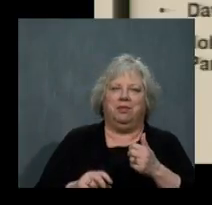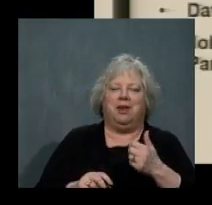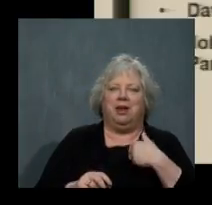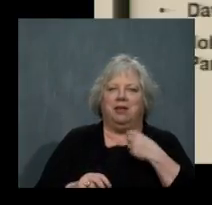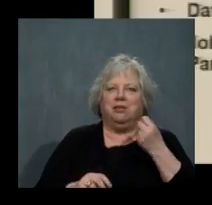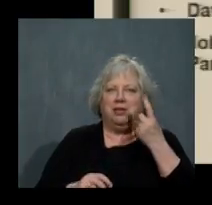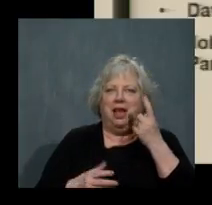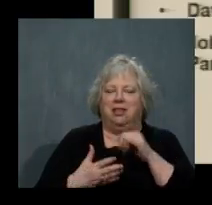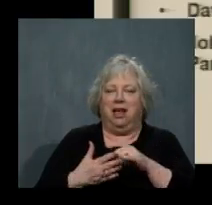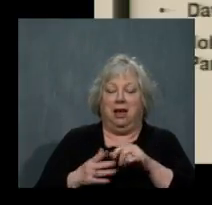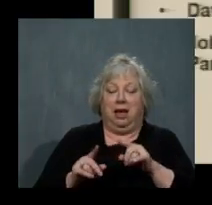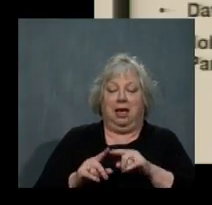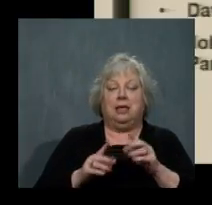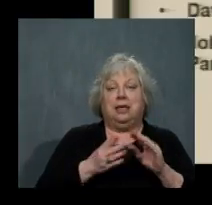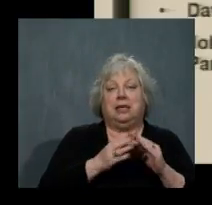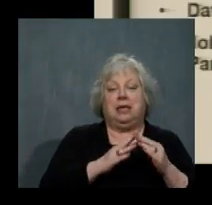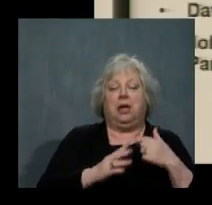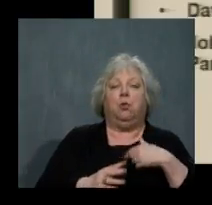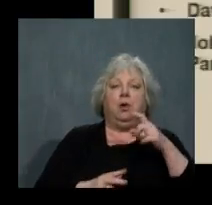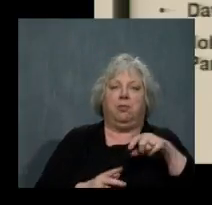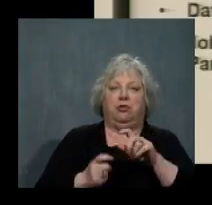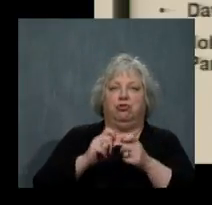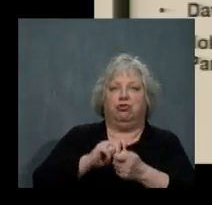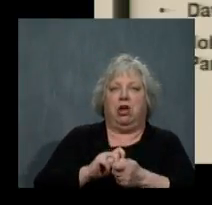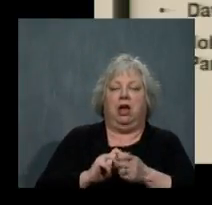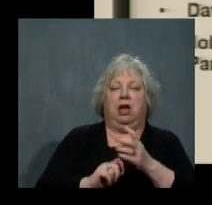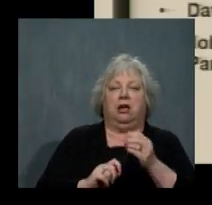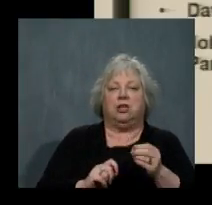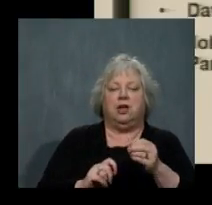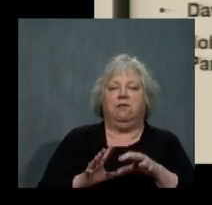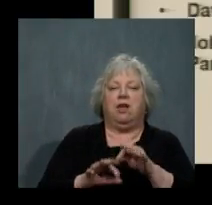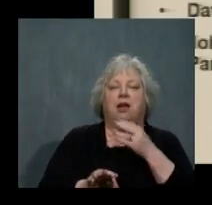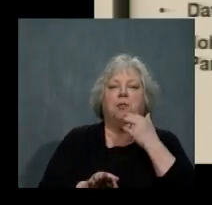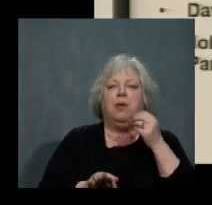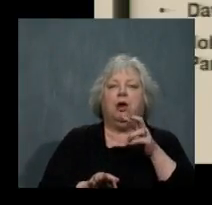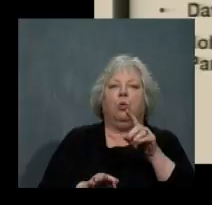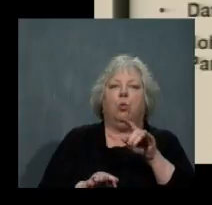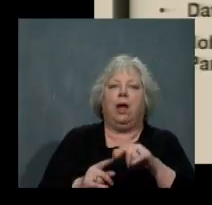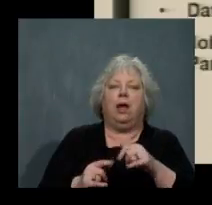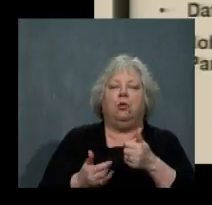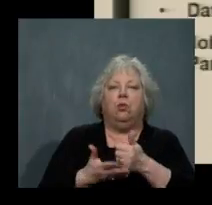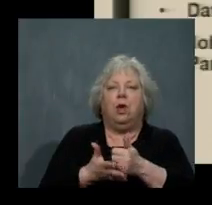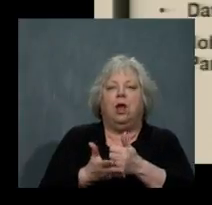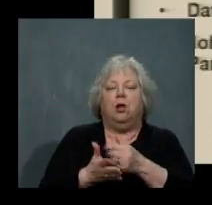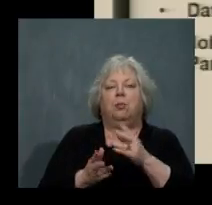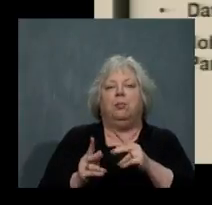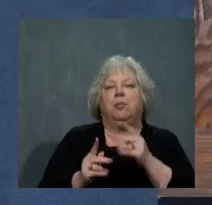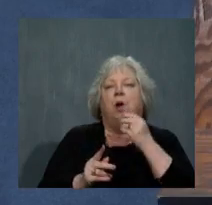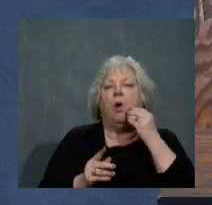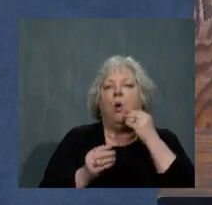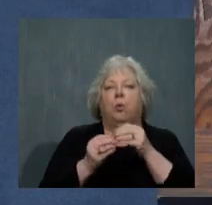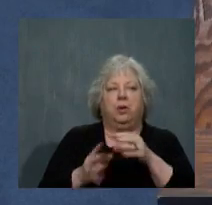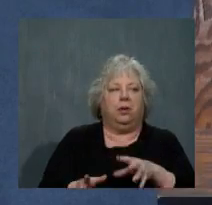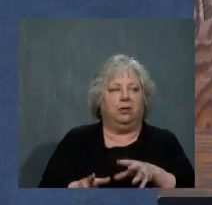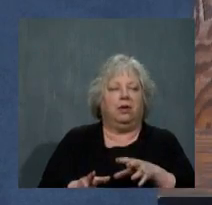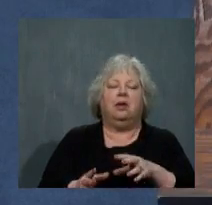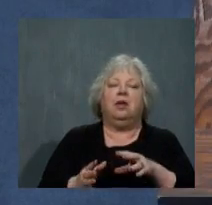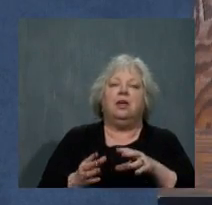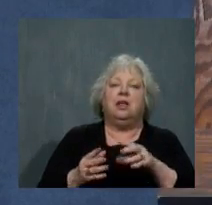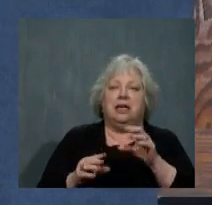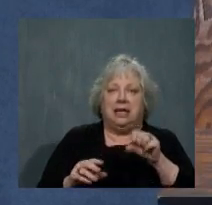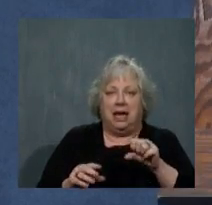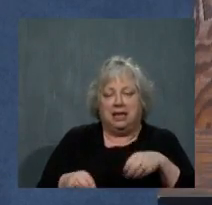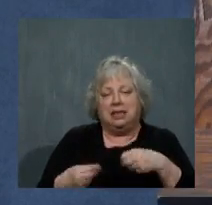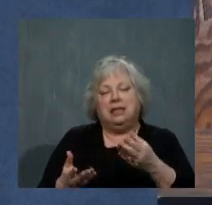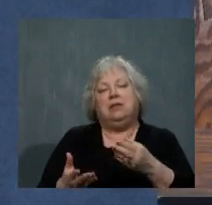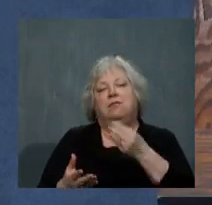I believe we must change and find a better way to help the homeless. In addition to serving them food, we need to help connect them to the other